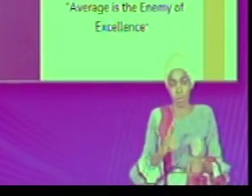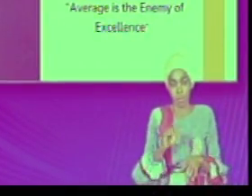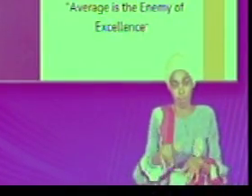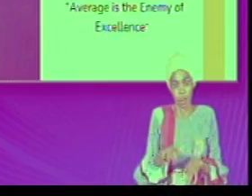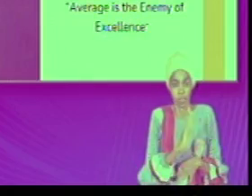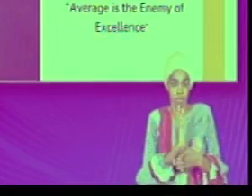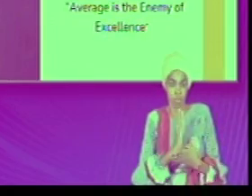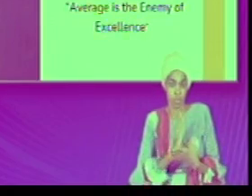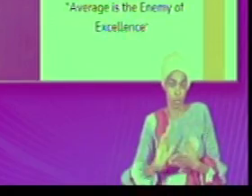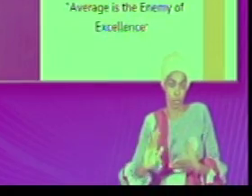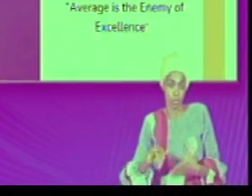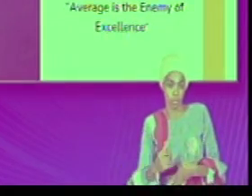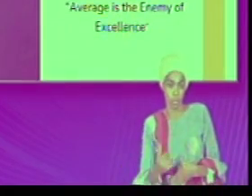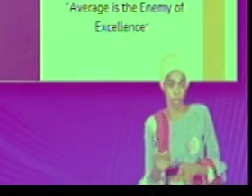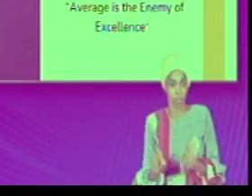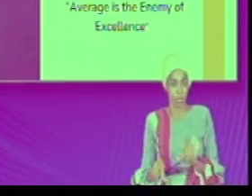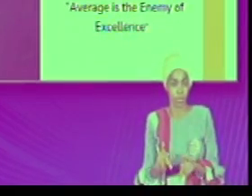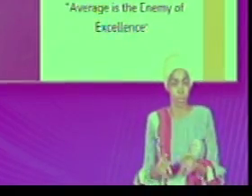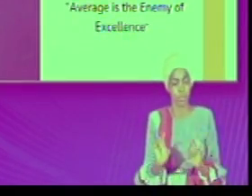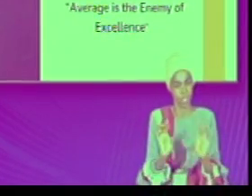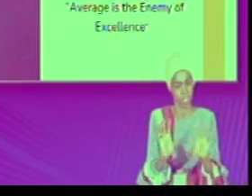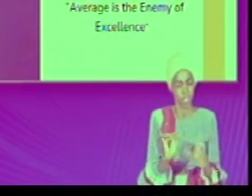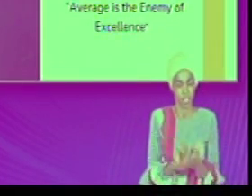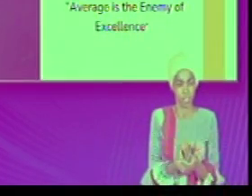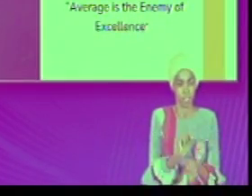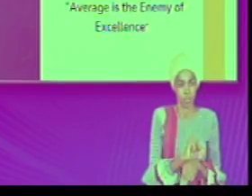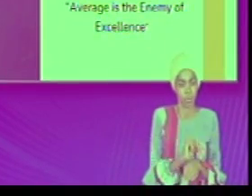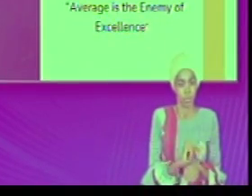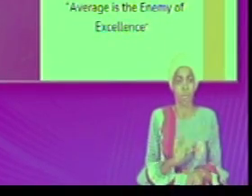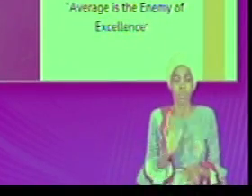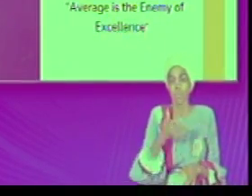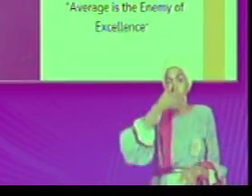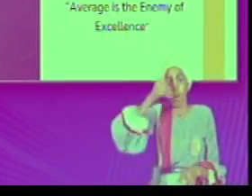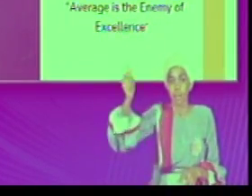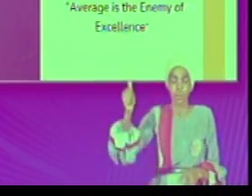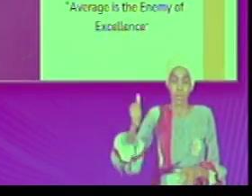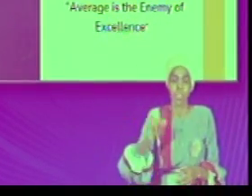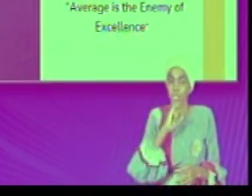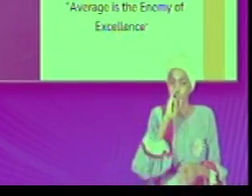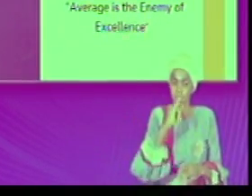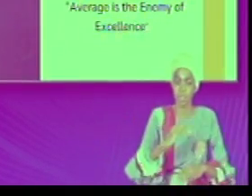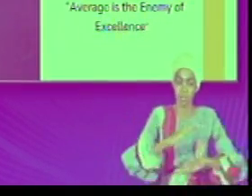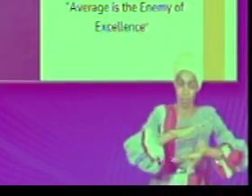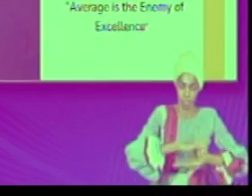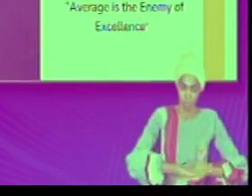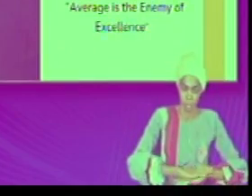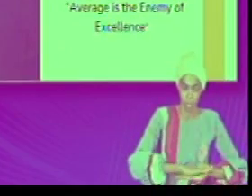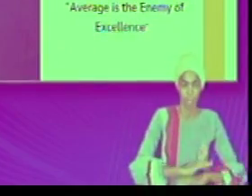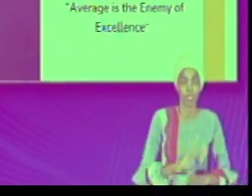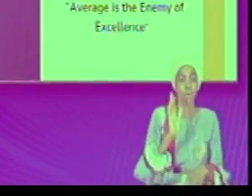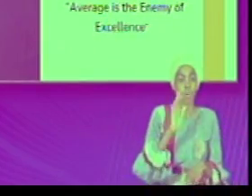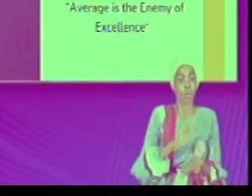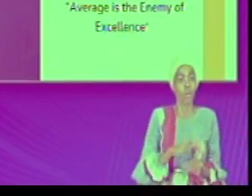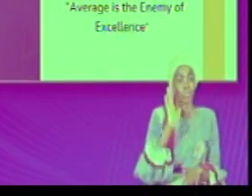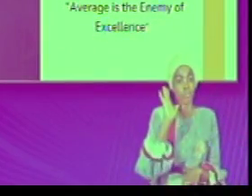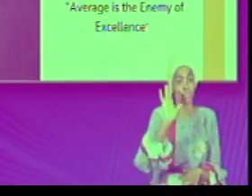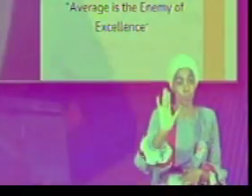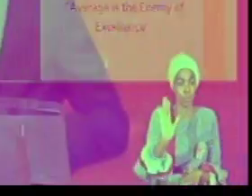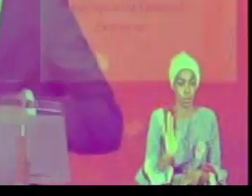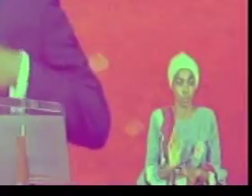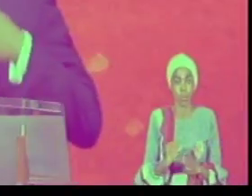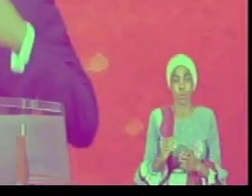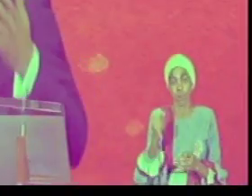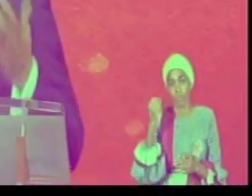Your excellence is based on your exposure. So if you want to really reach that standard of excellence, you need